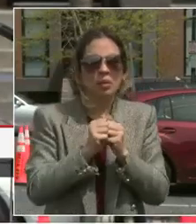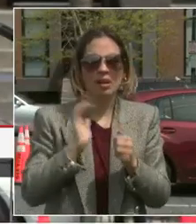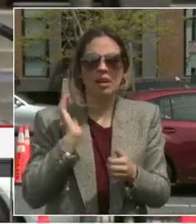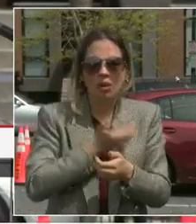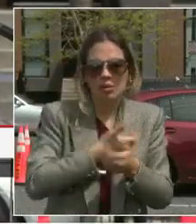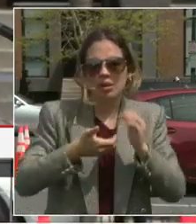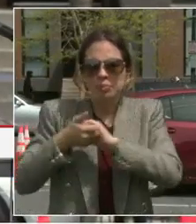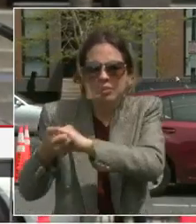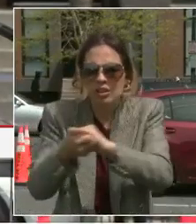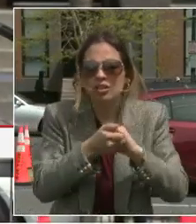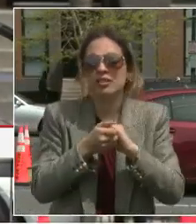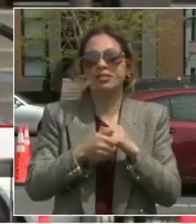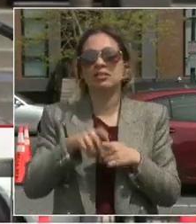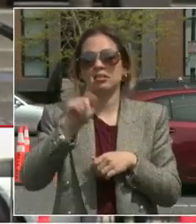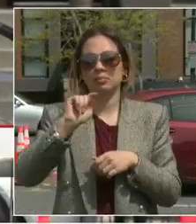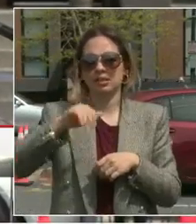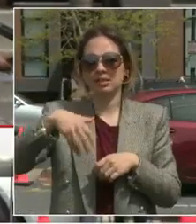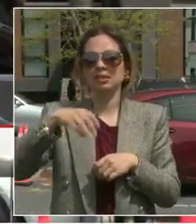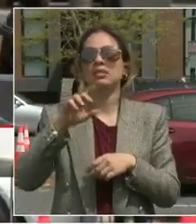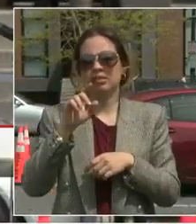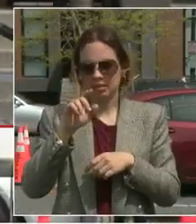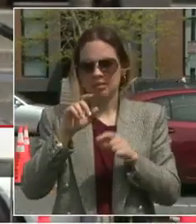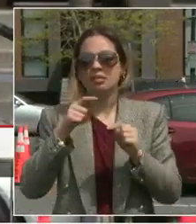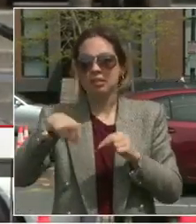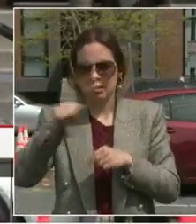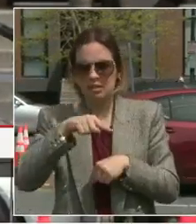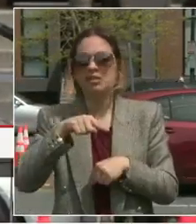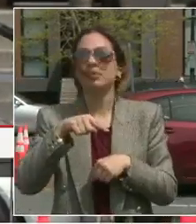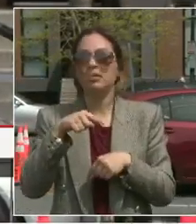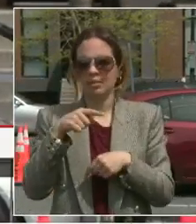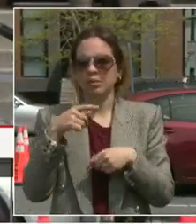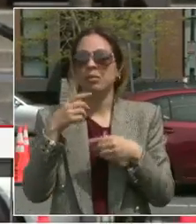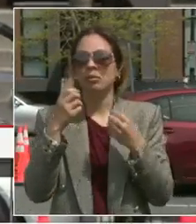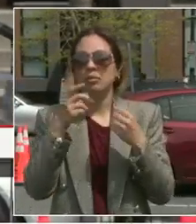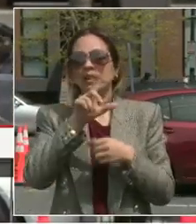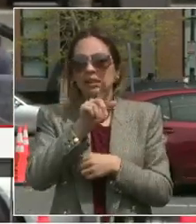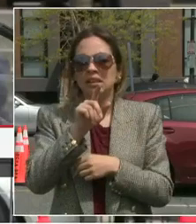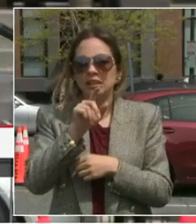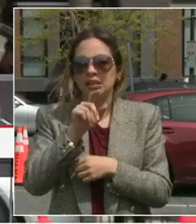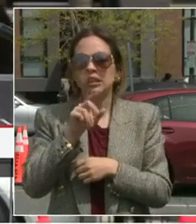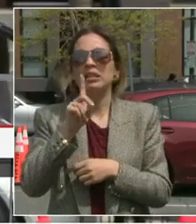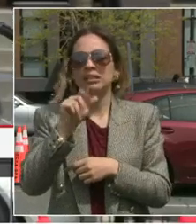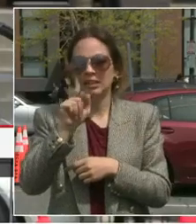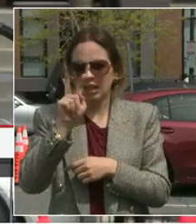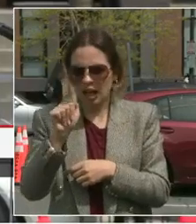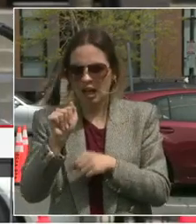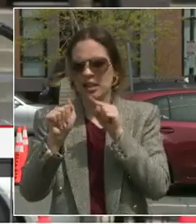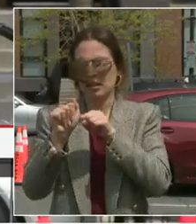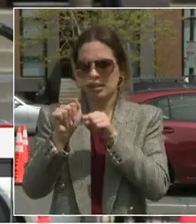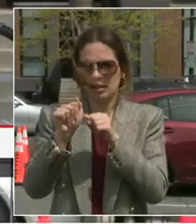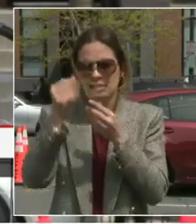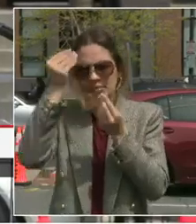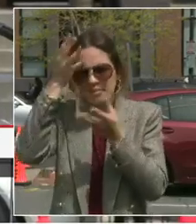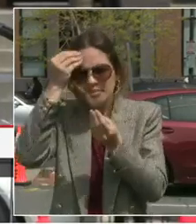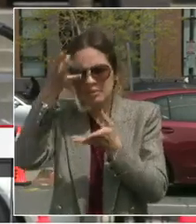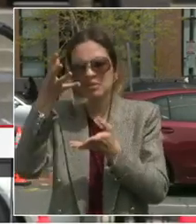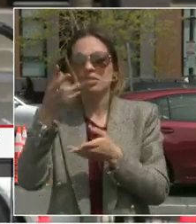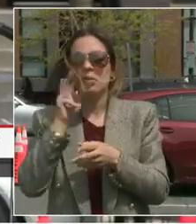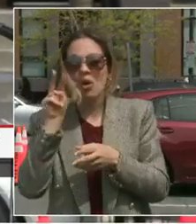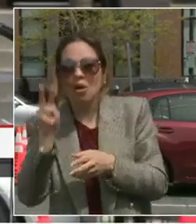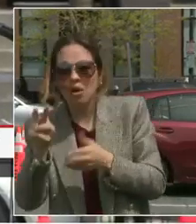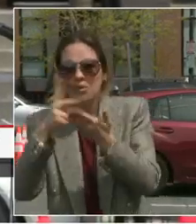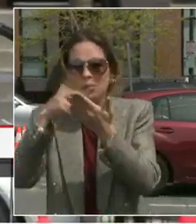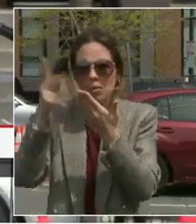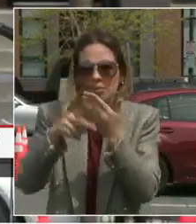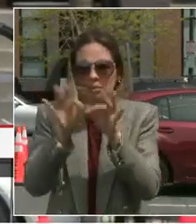our relentless focus on data, the self-critical nature in which we look at our programs and reforms that we're able to